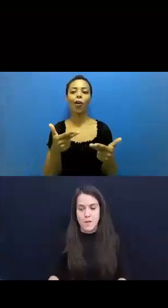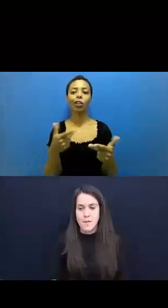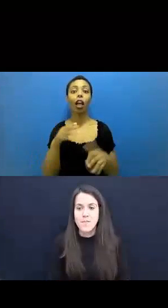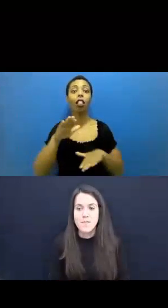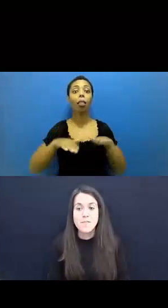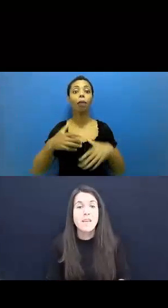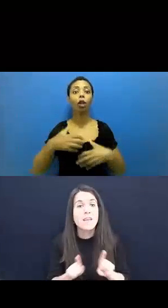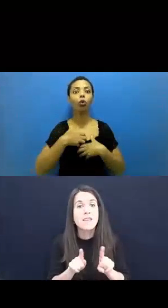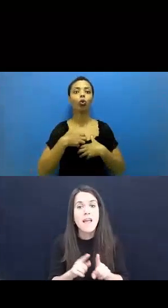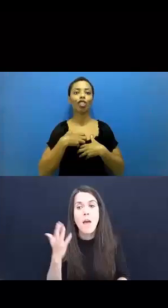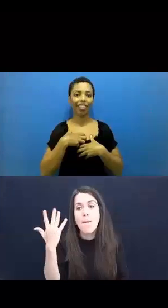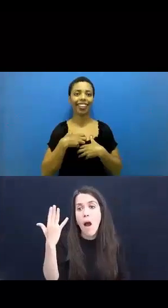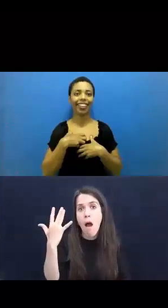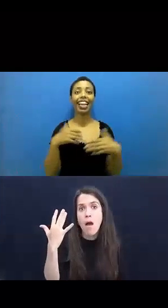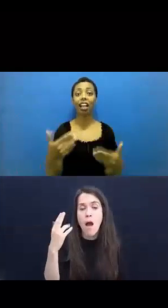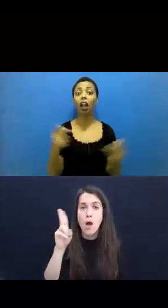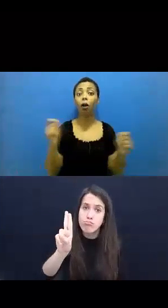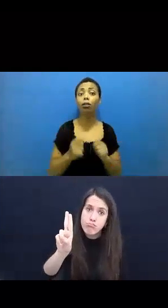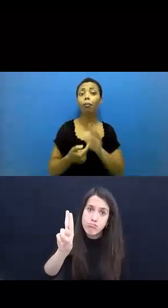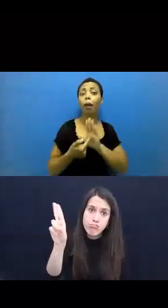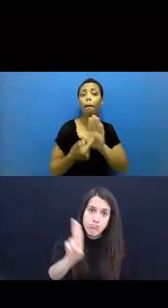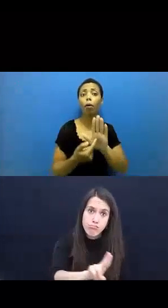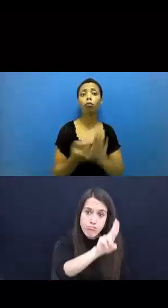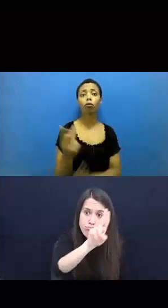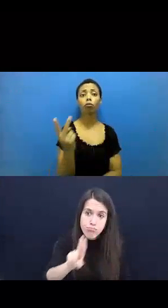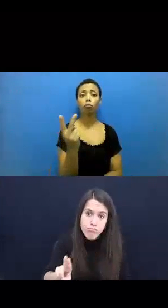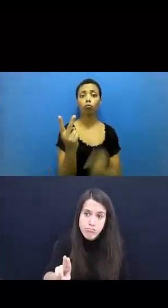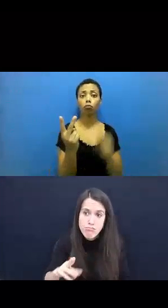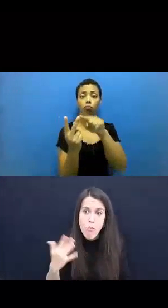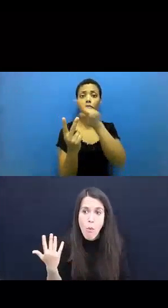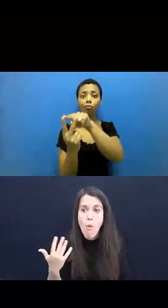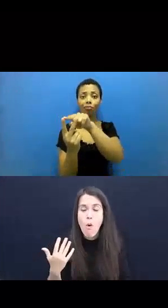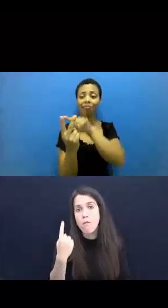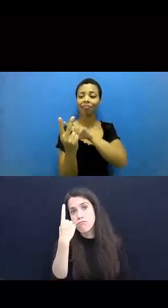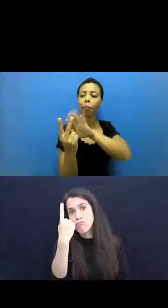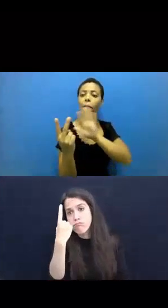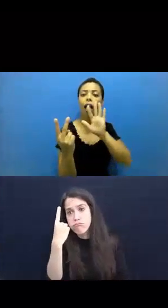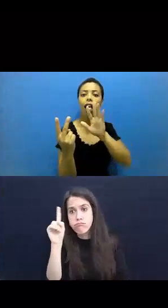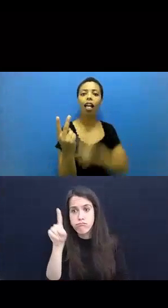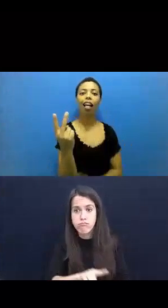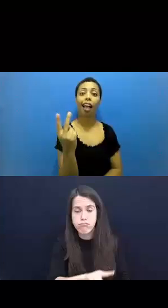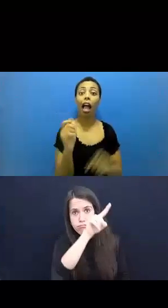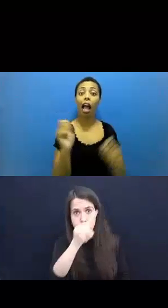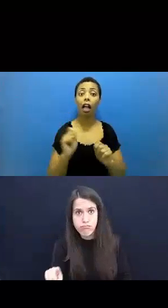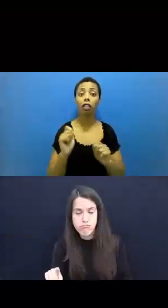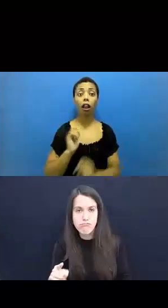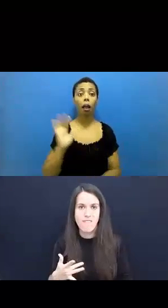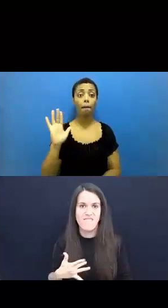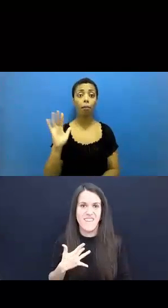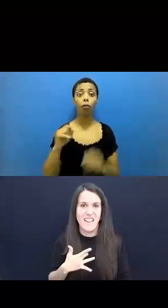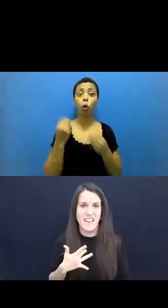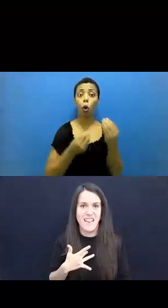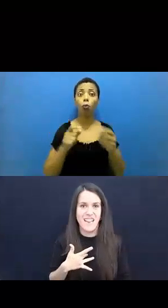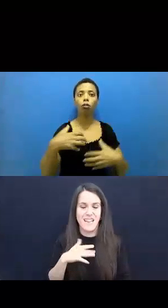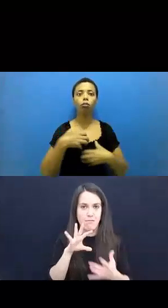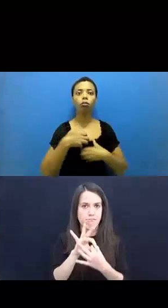can do like 2 fingers or the side of my hand so that you can actually feel that,